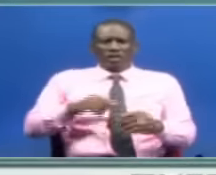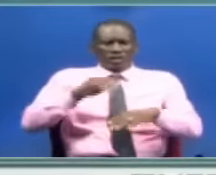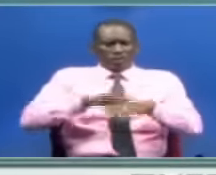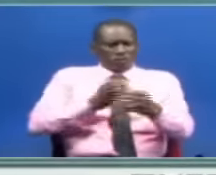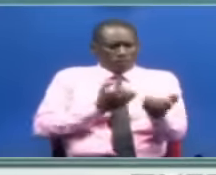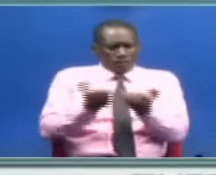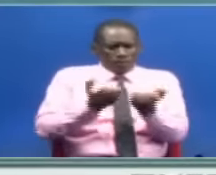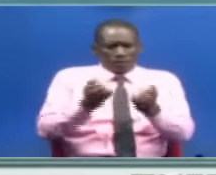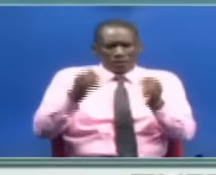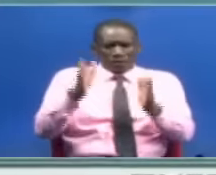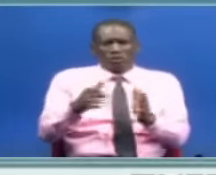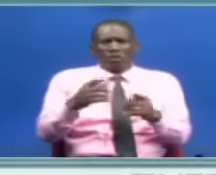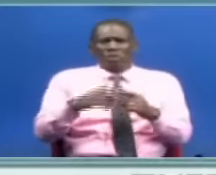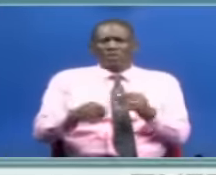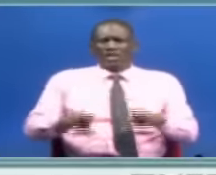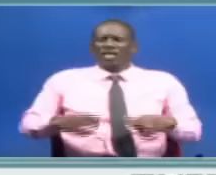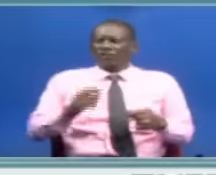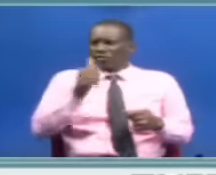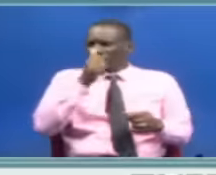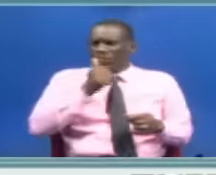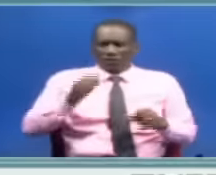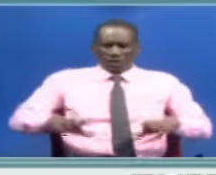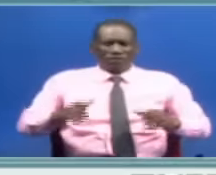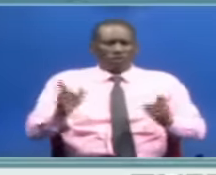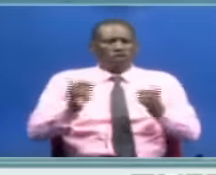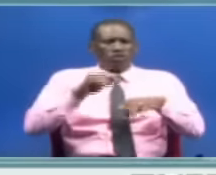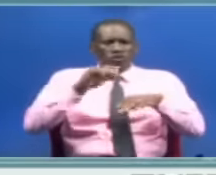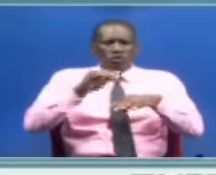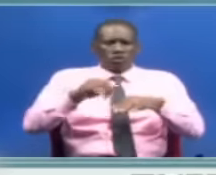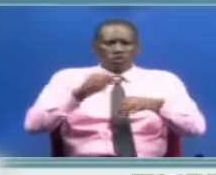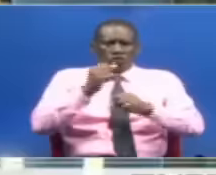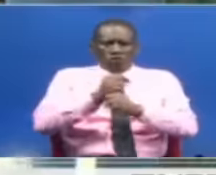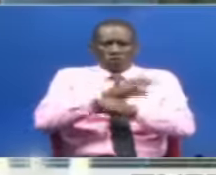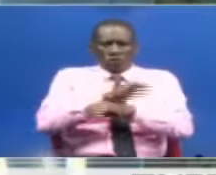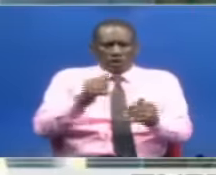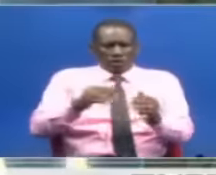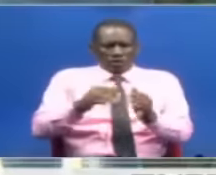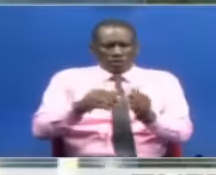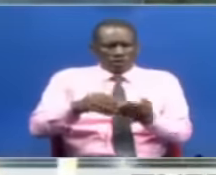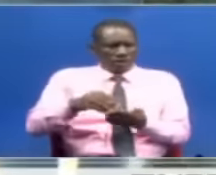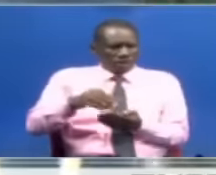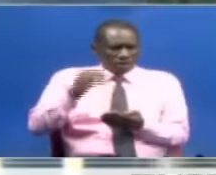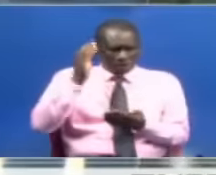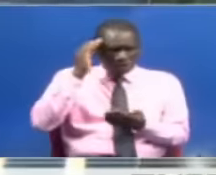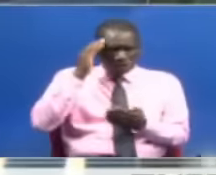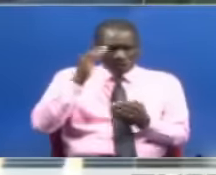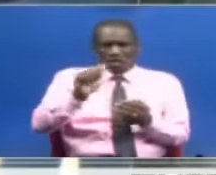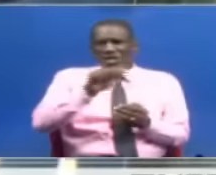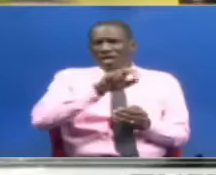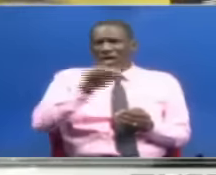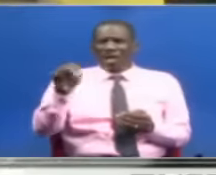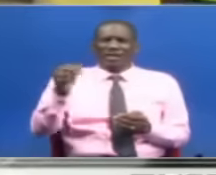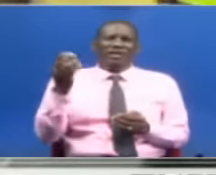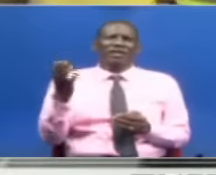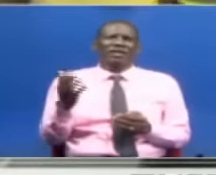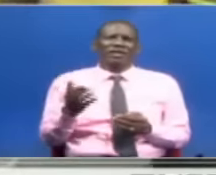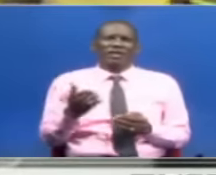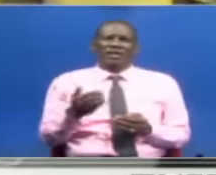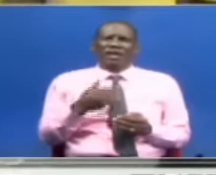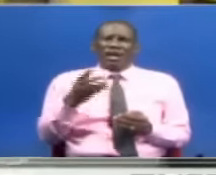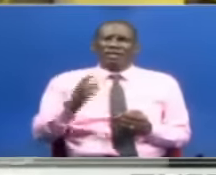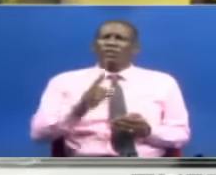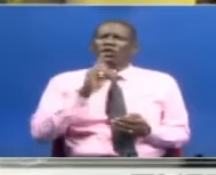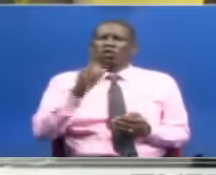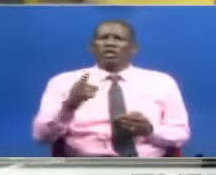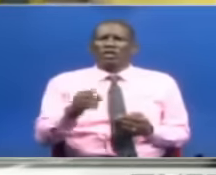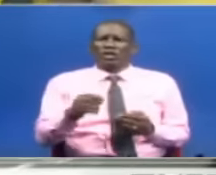who loves a quiet life and was never good with books and studies. Njeri Njoroge has been summoned and